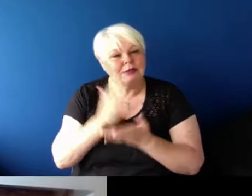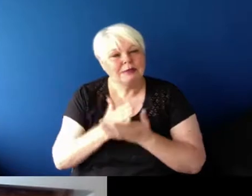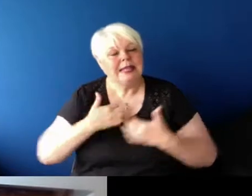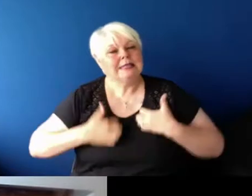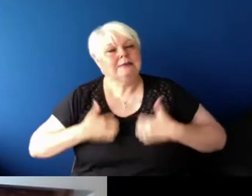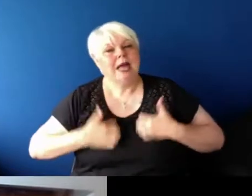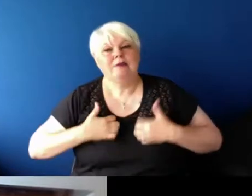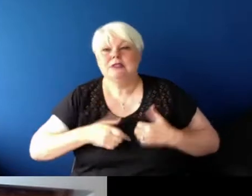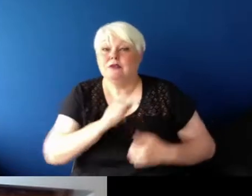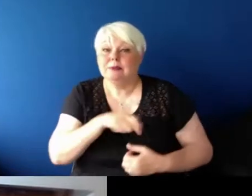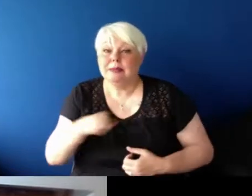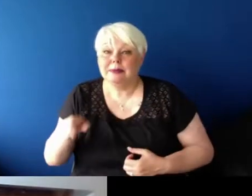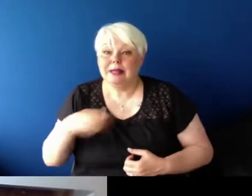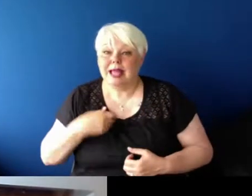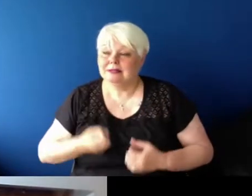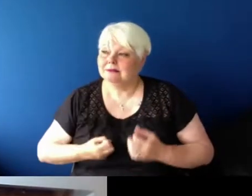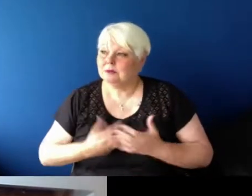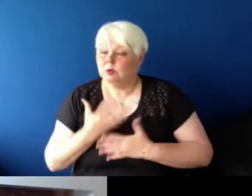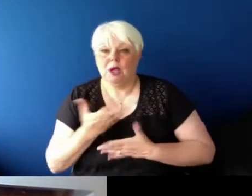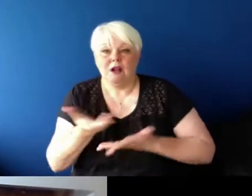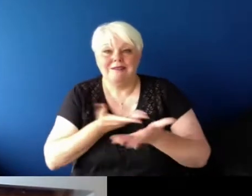and sparked some fascinating conversations